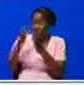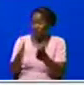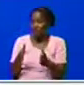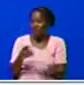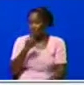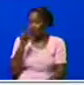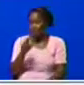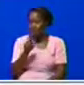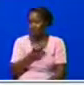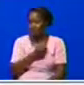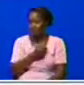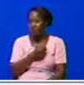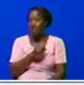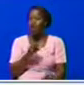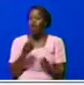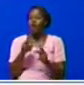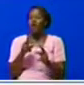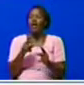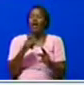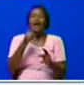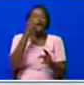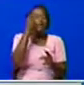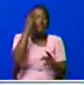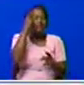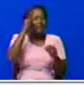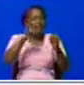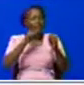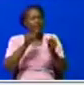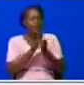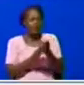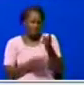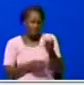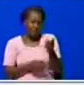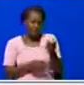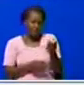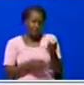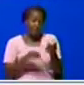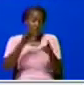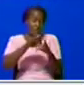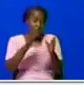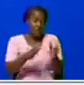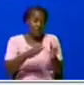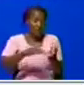think I agree with the Waziri here. Voter